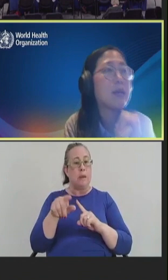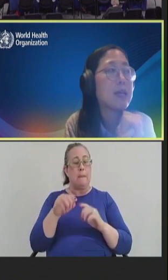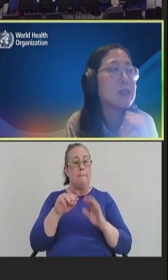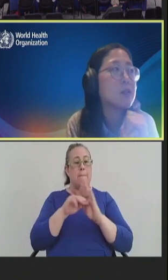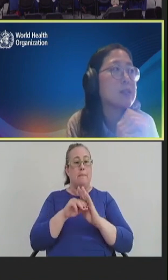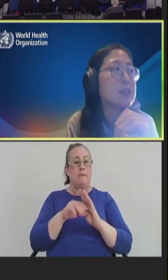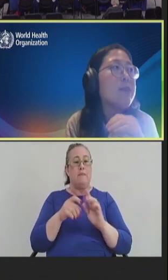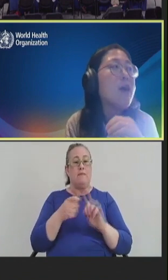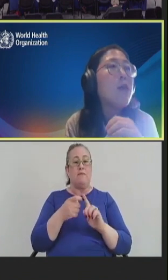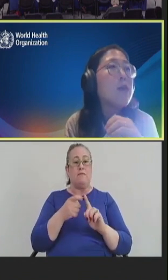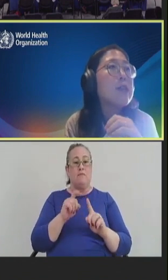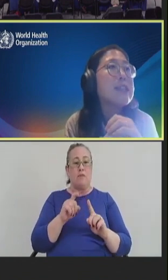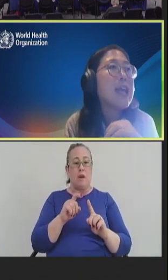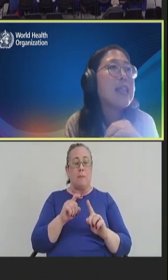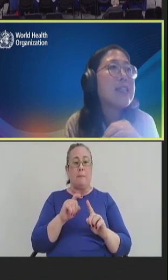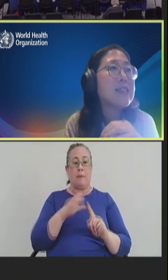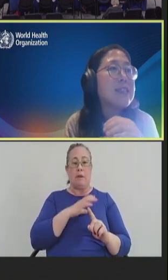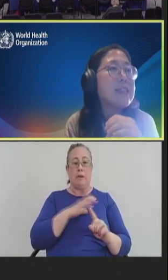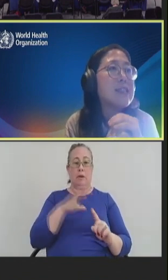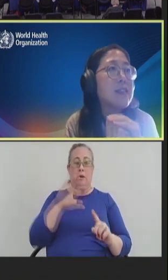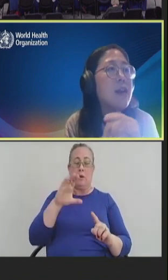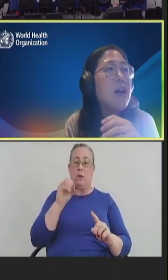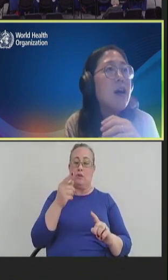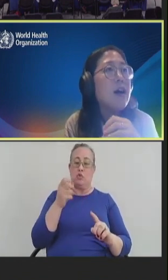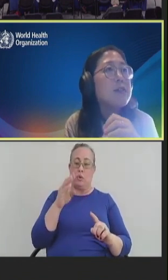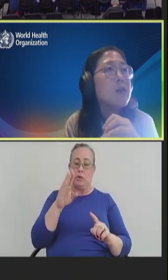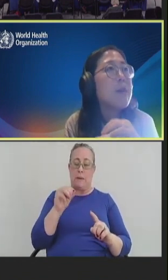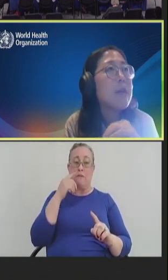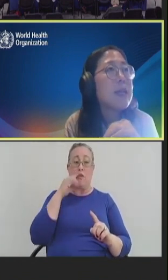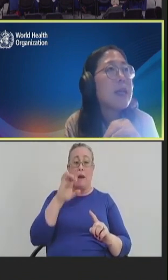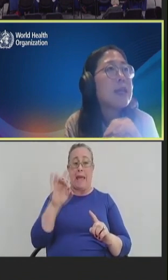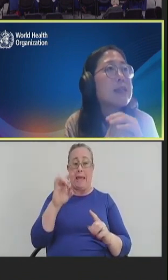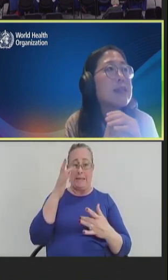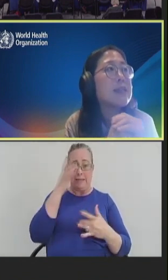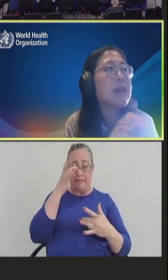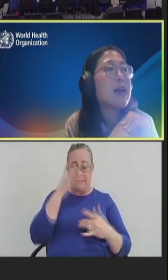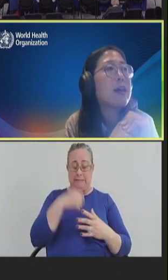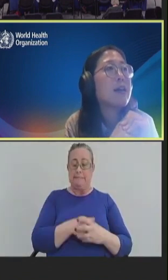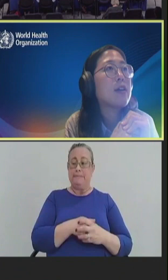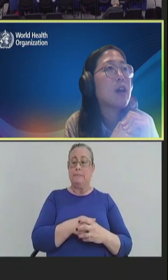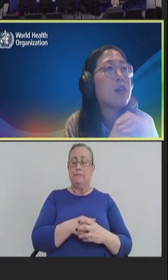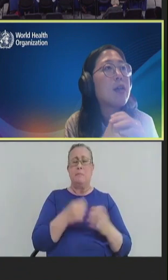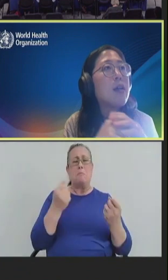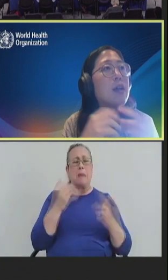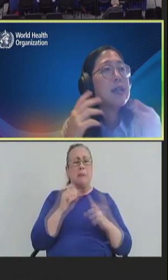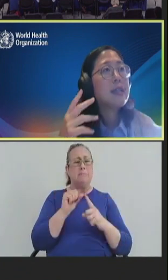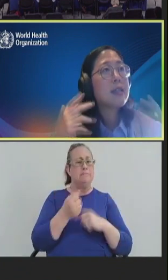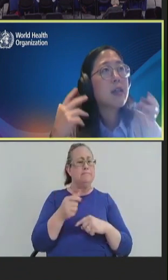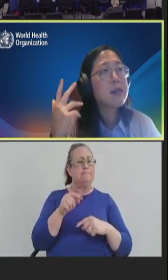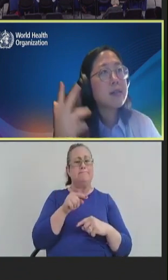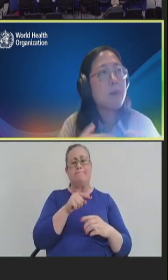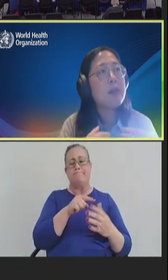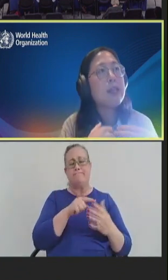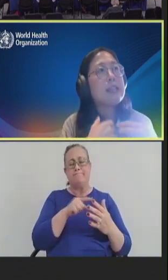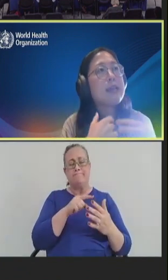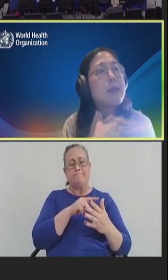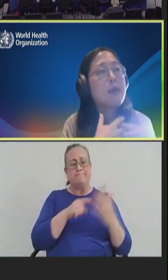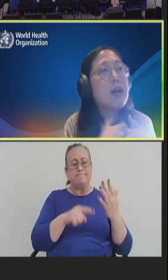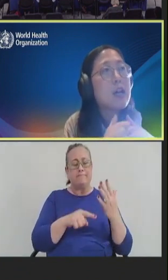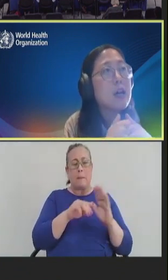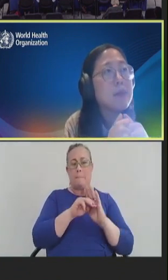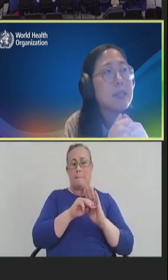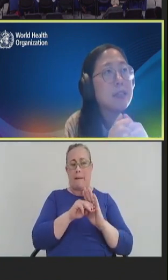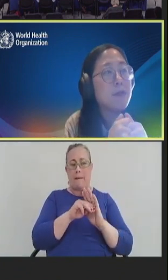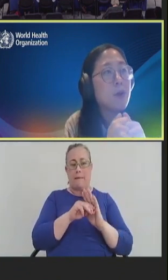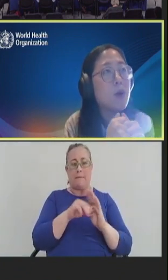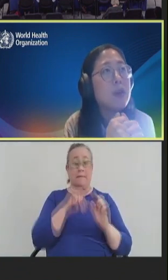Impact Modeling Consortium for these 8 diseases. So in many cases, the model estimates were